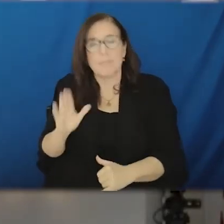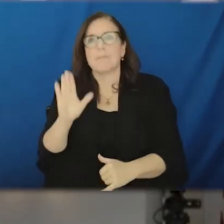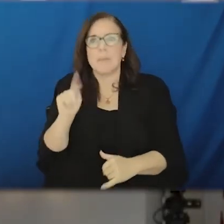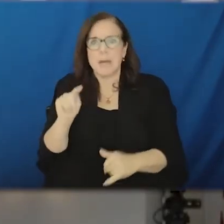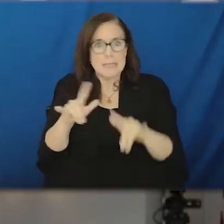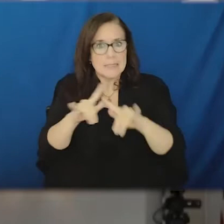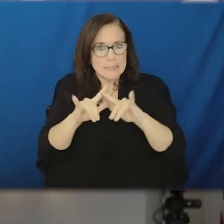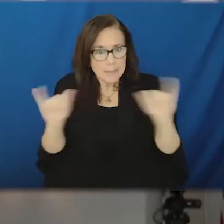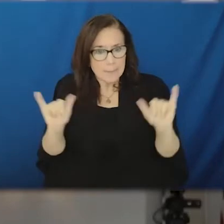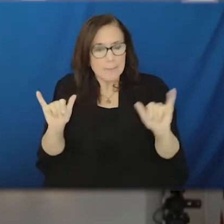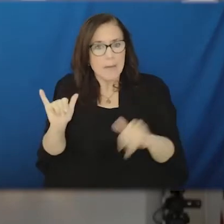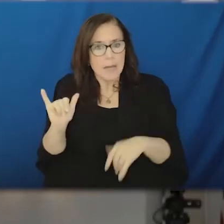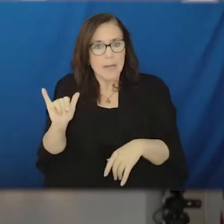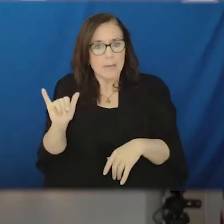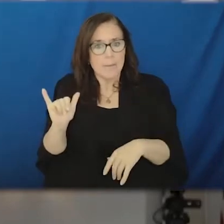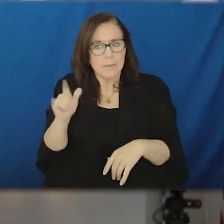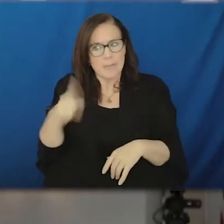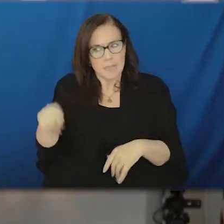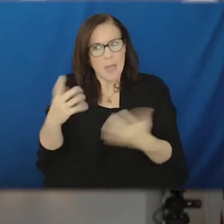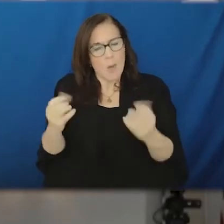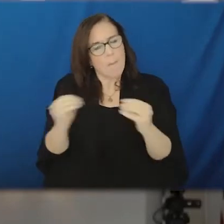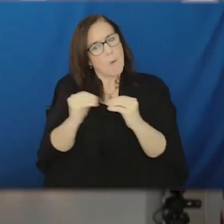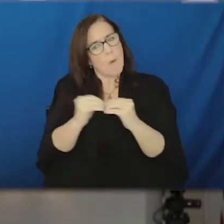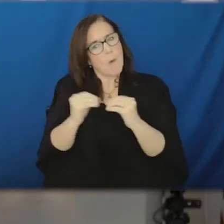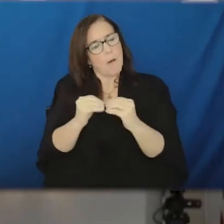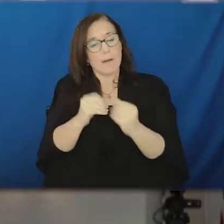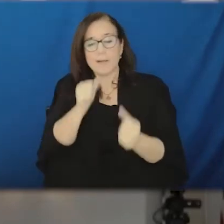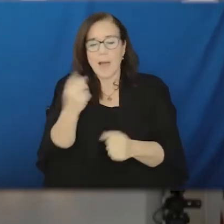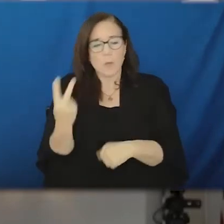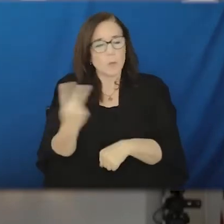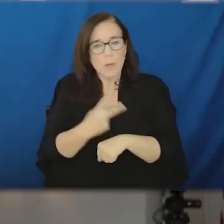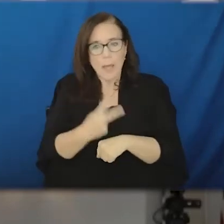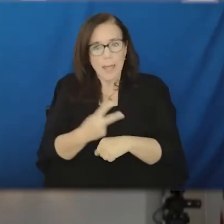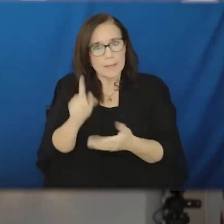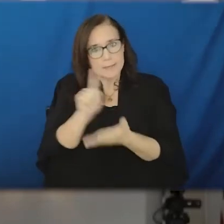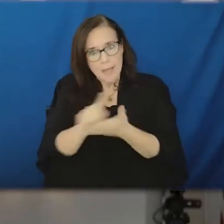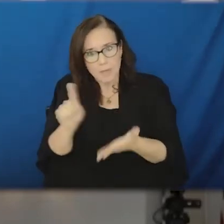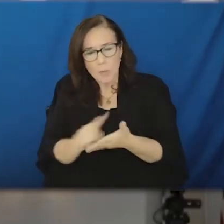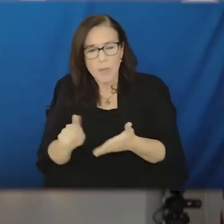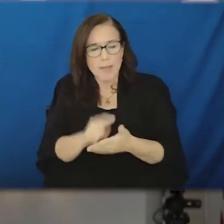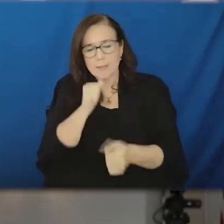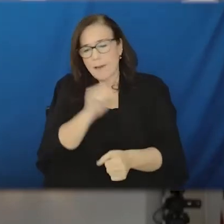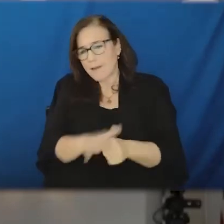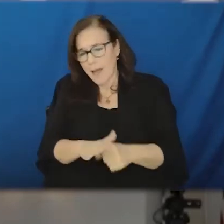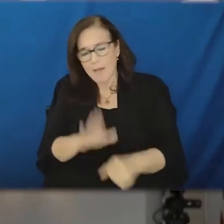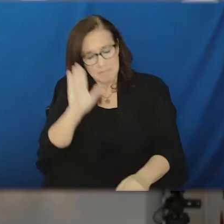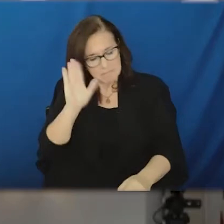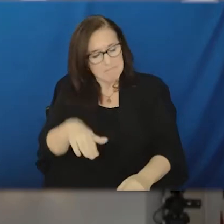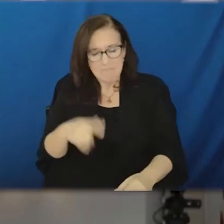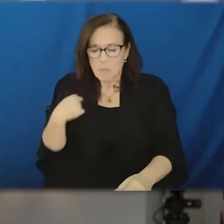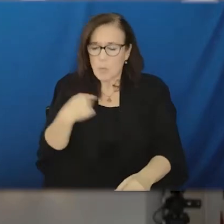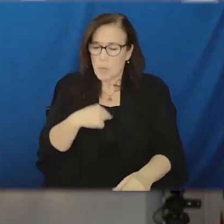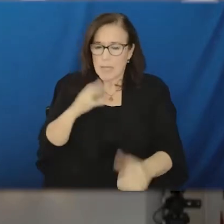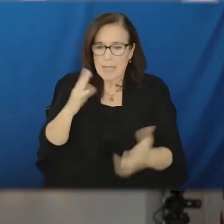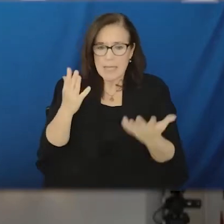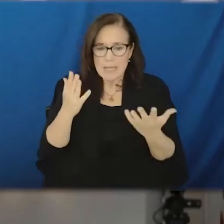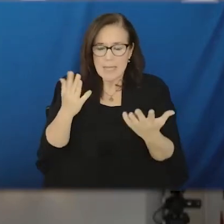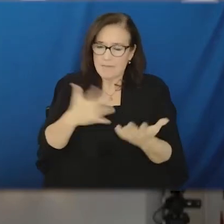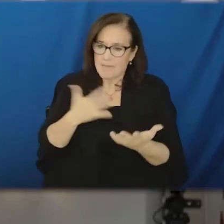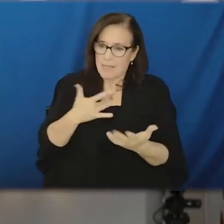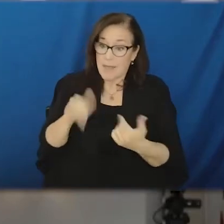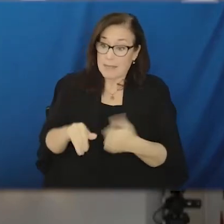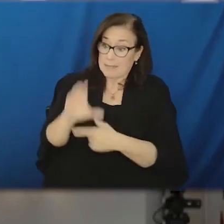to make it more than the 2 days, as we've discussed, and that encouraging news and that study showing that 3 feet might